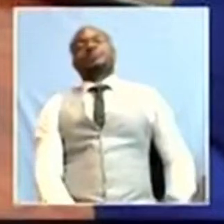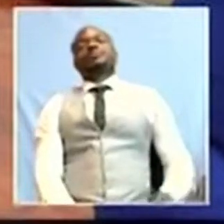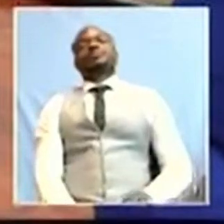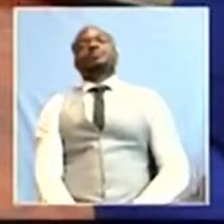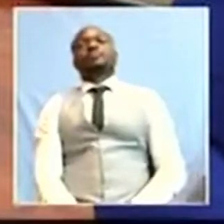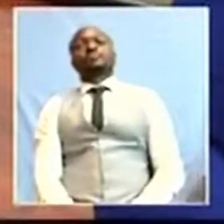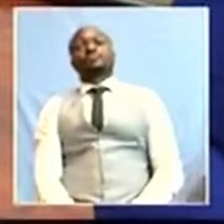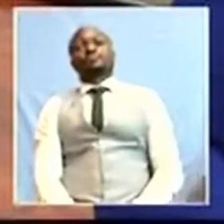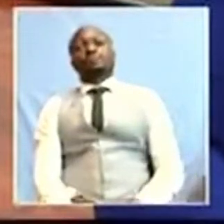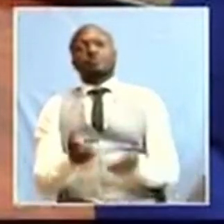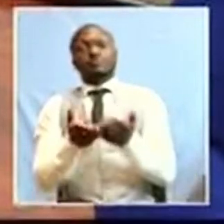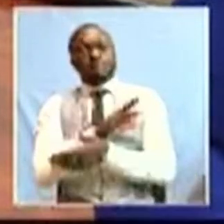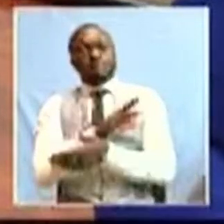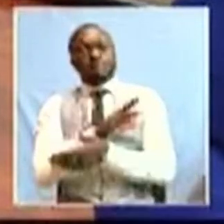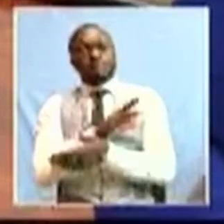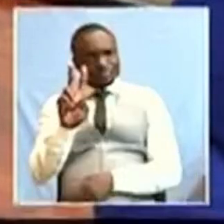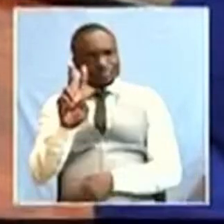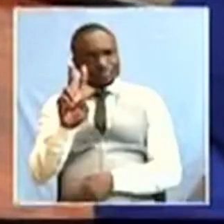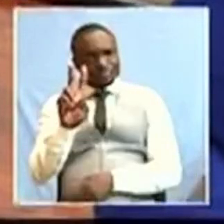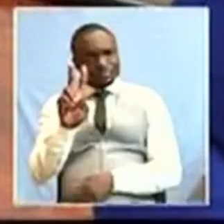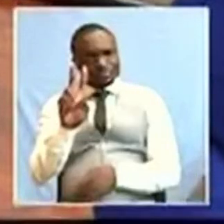The figure reading